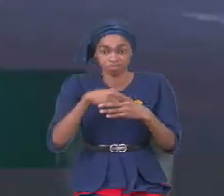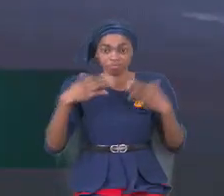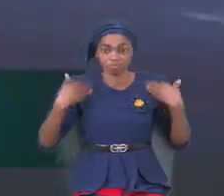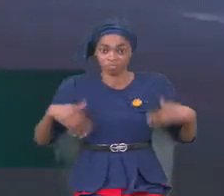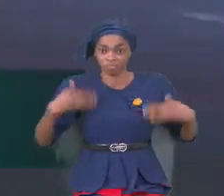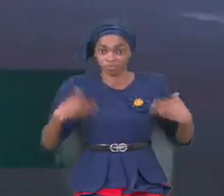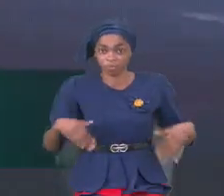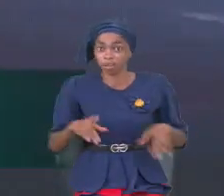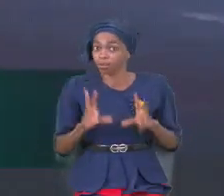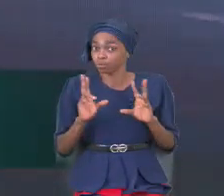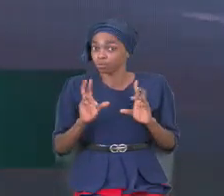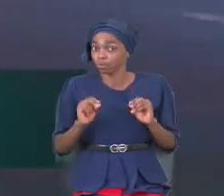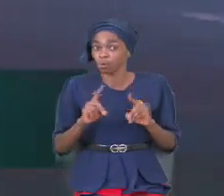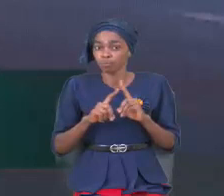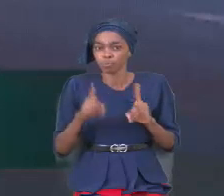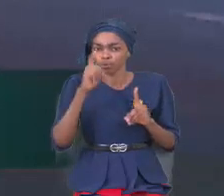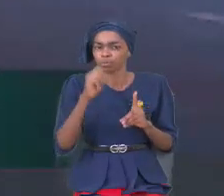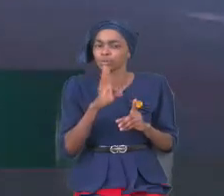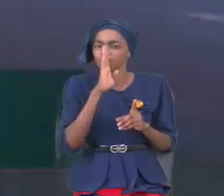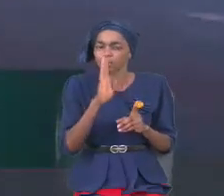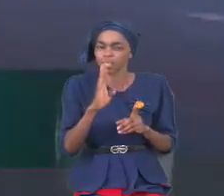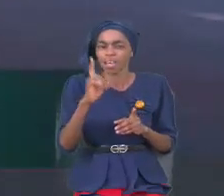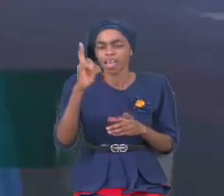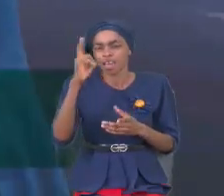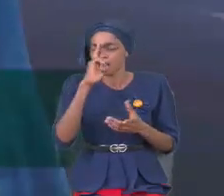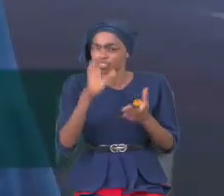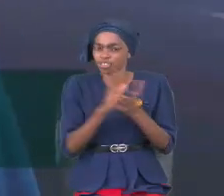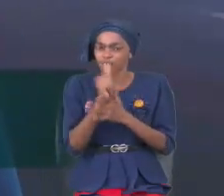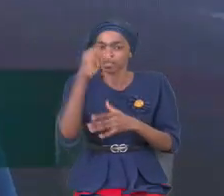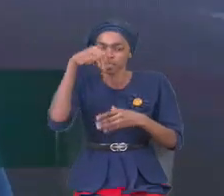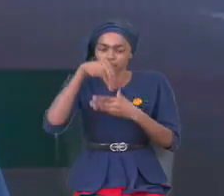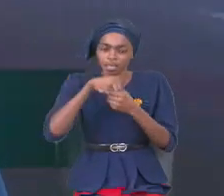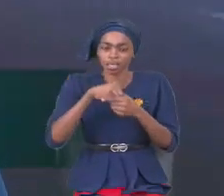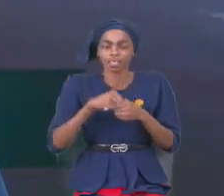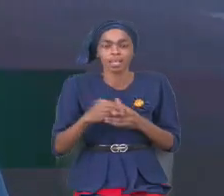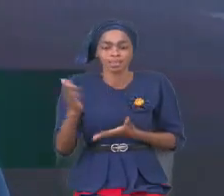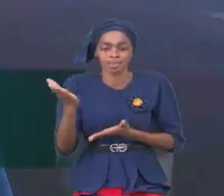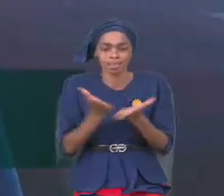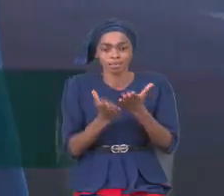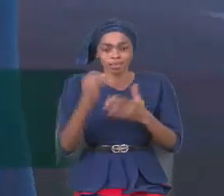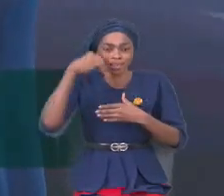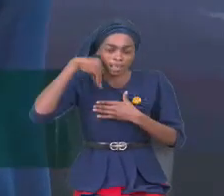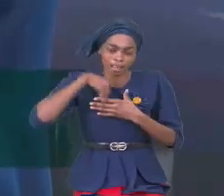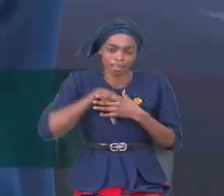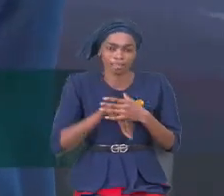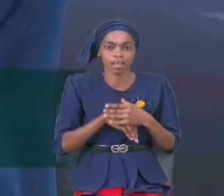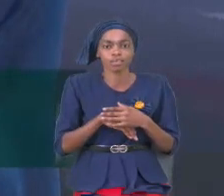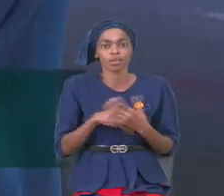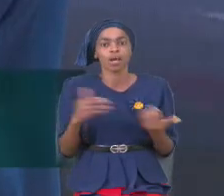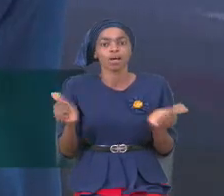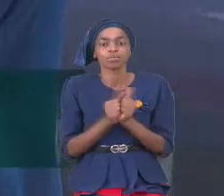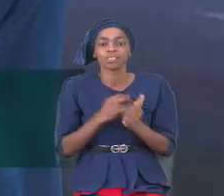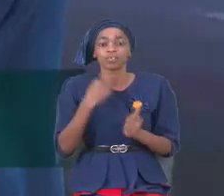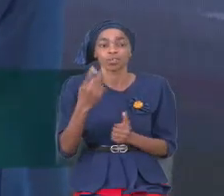will sacrifice unto thee with the voice of thanksgiving. I will pay that that I have